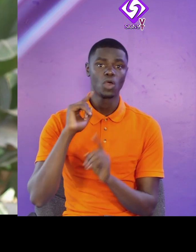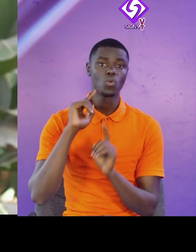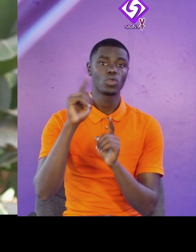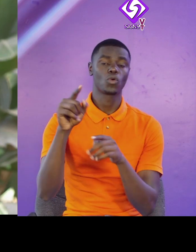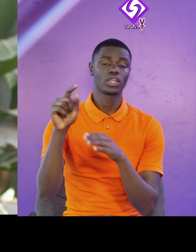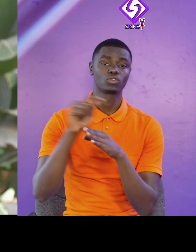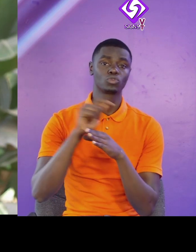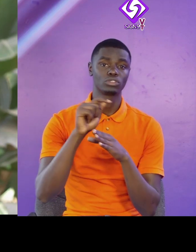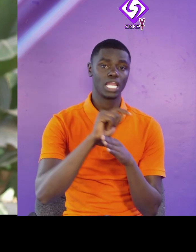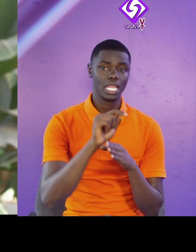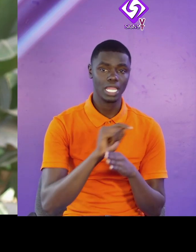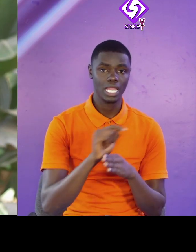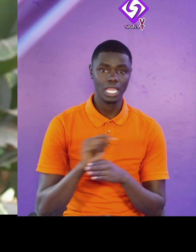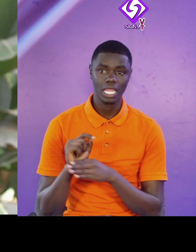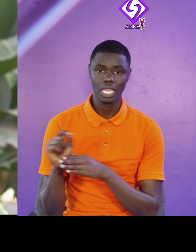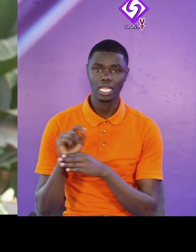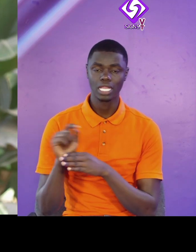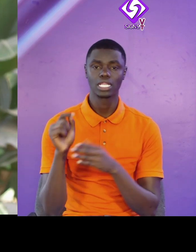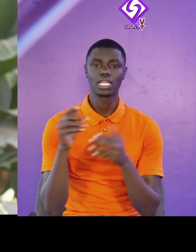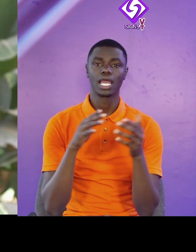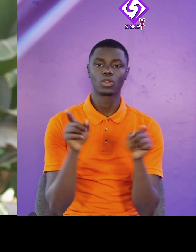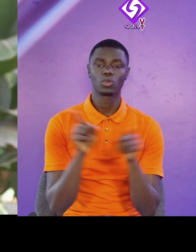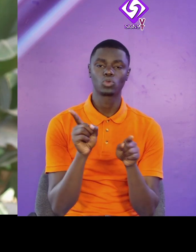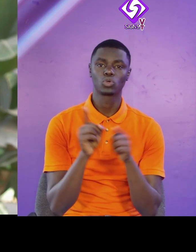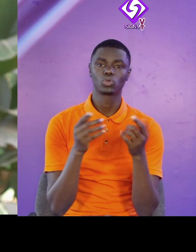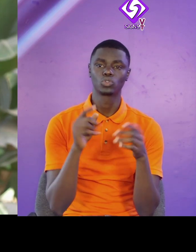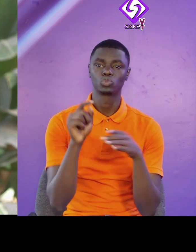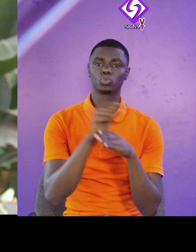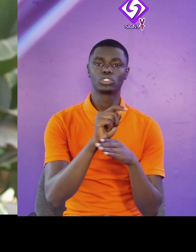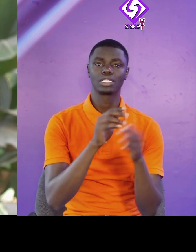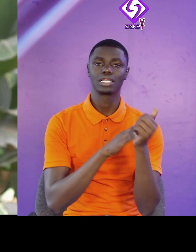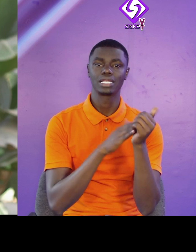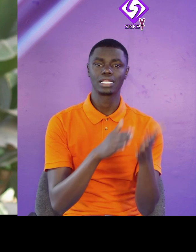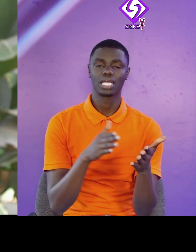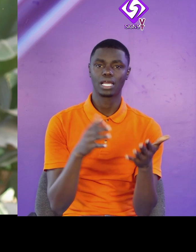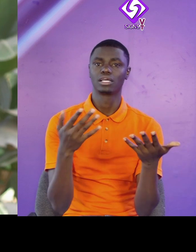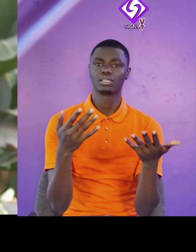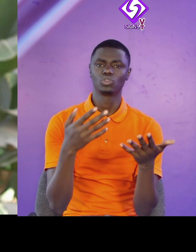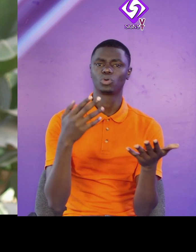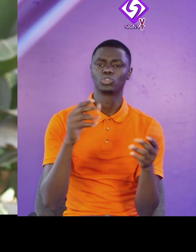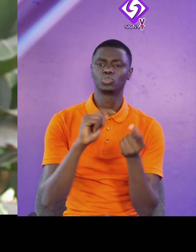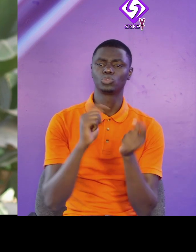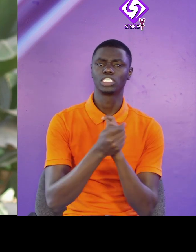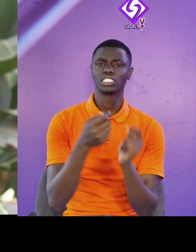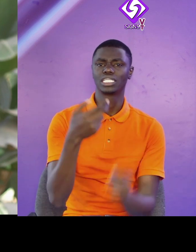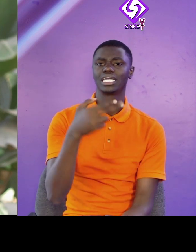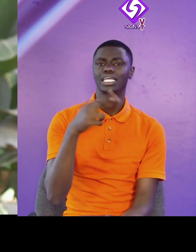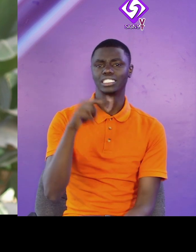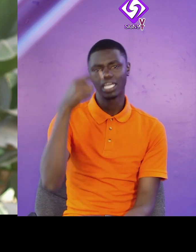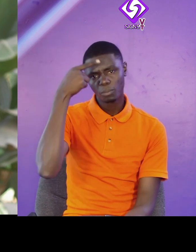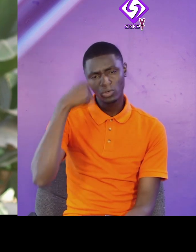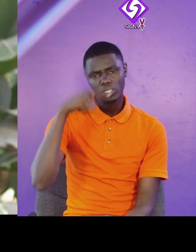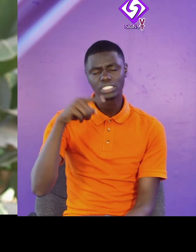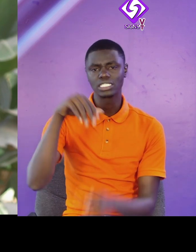training to even the leaders to shape their human resource policies and safeguarding policies within